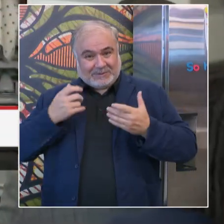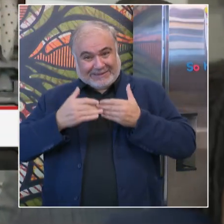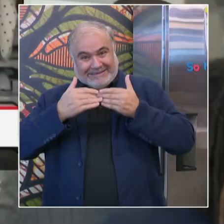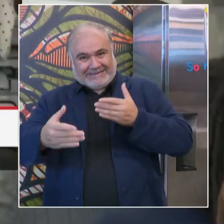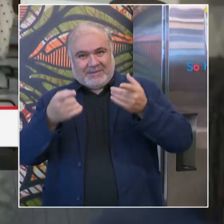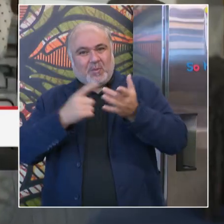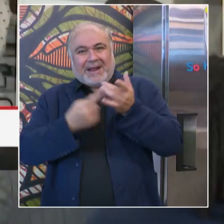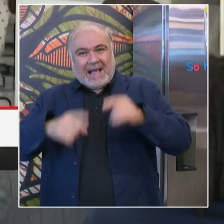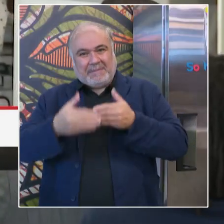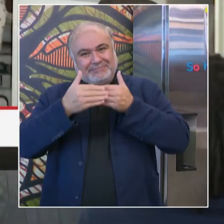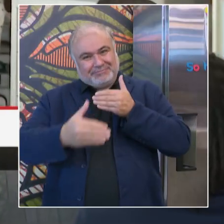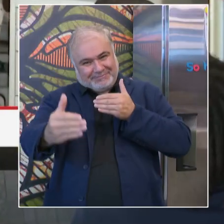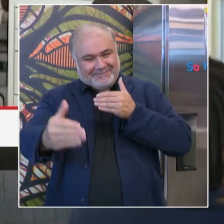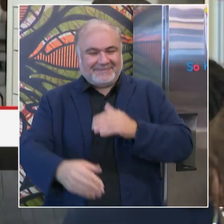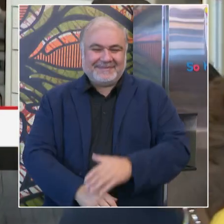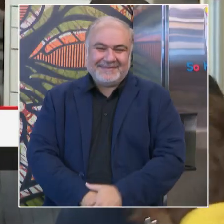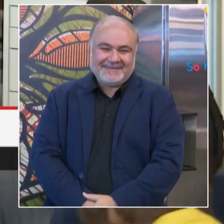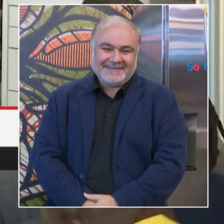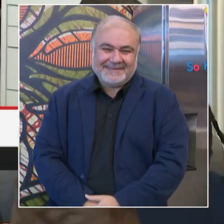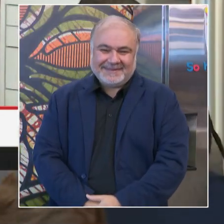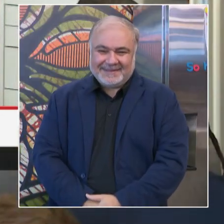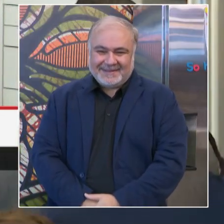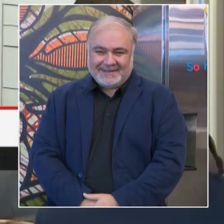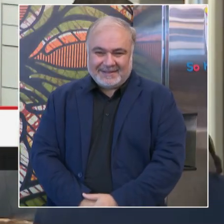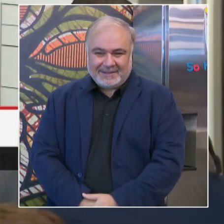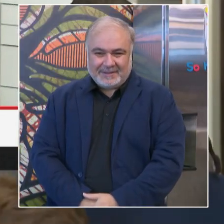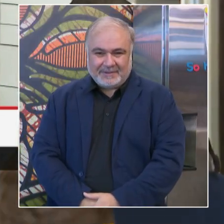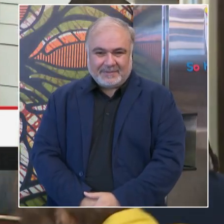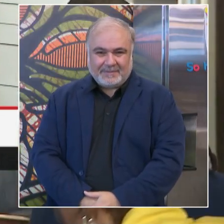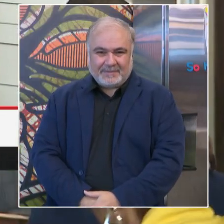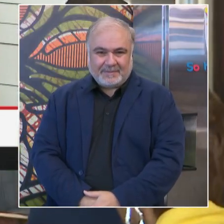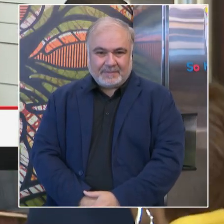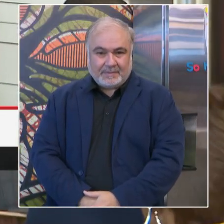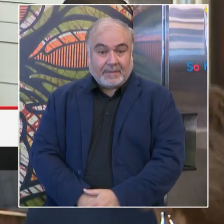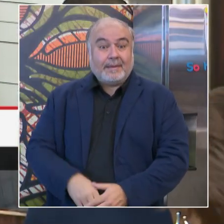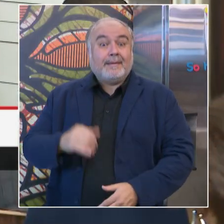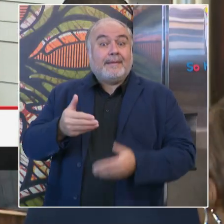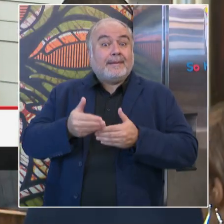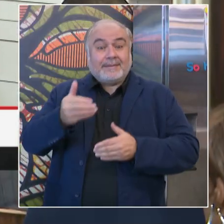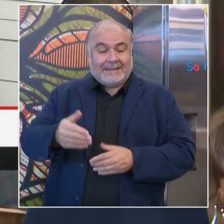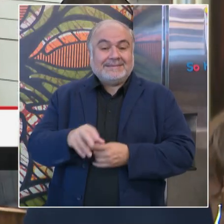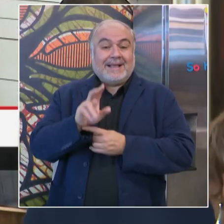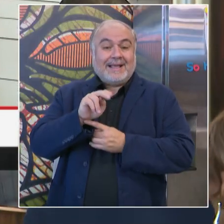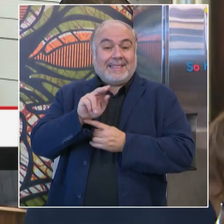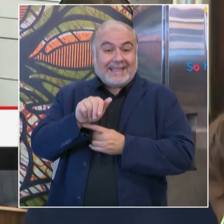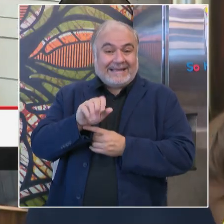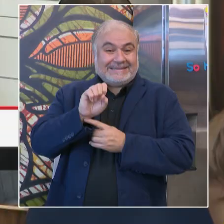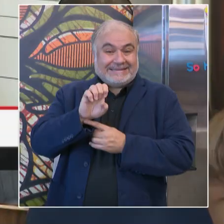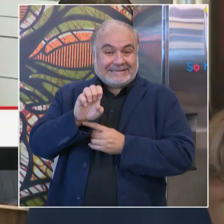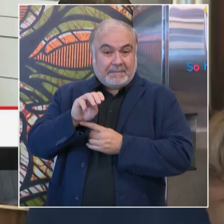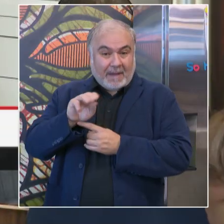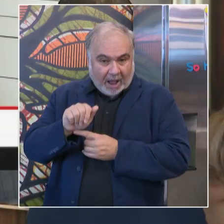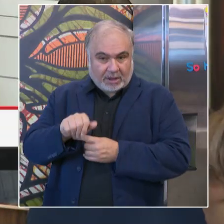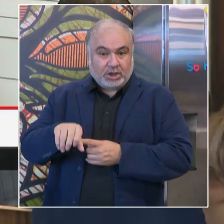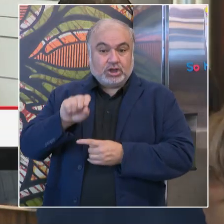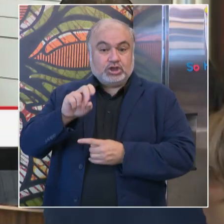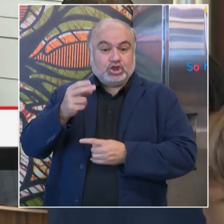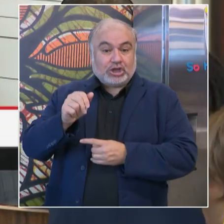And I am so thrilled to hand it off now to Naseema Shafi, who is the CEO of Whitman Walker Health.